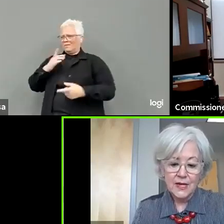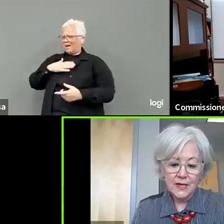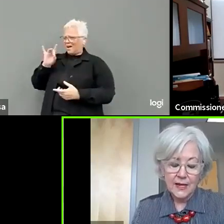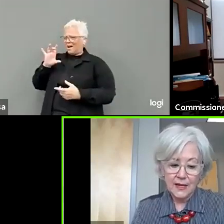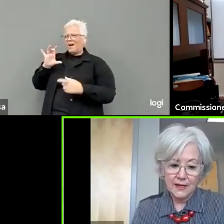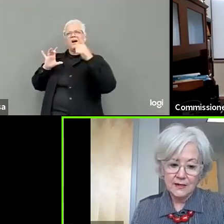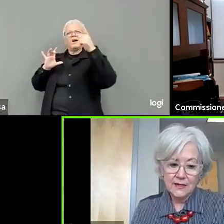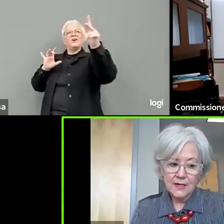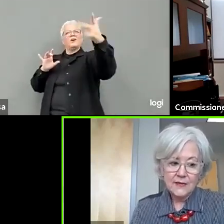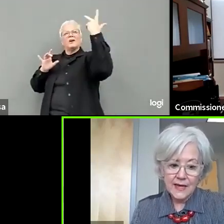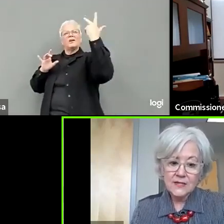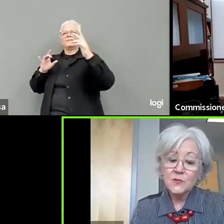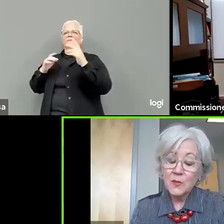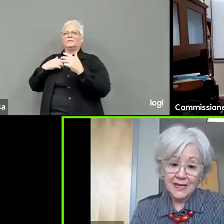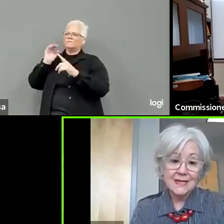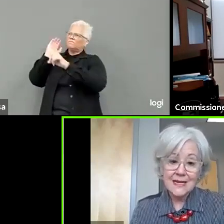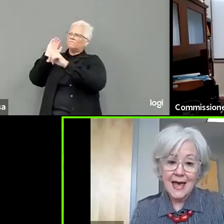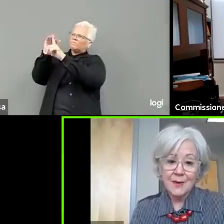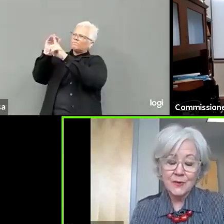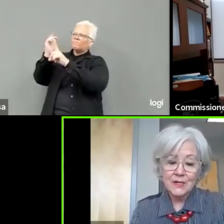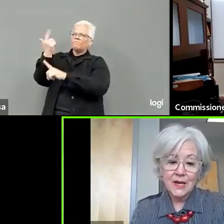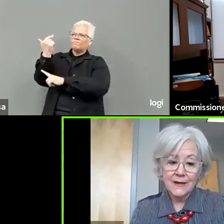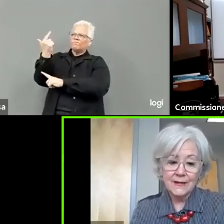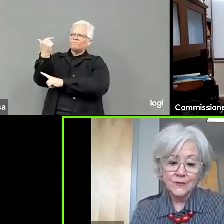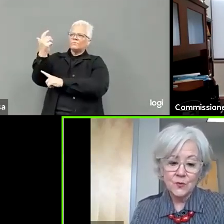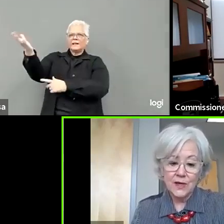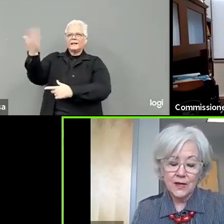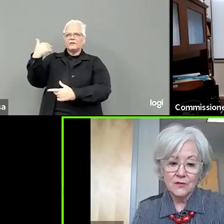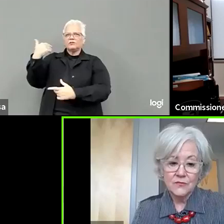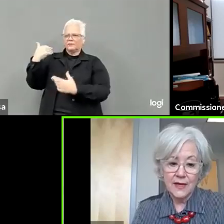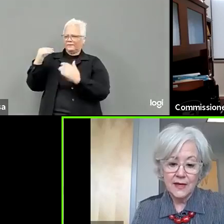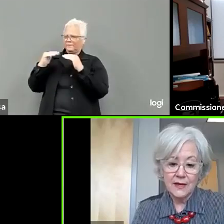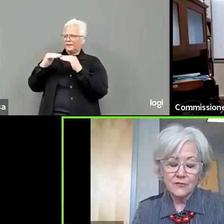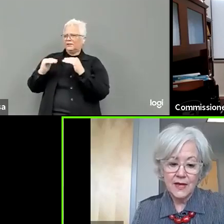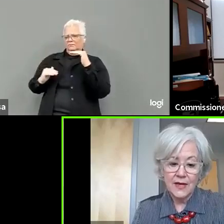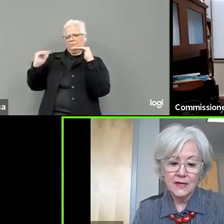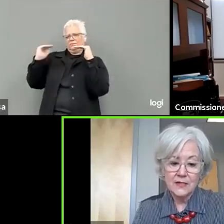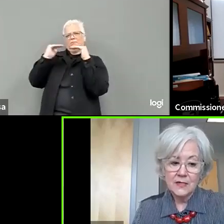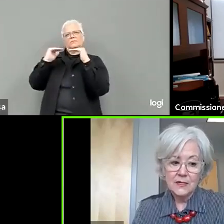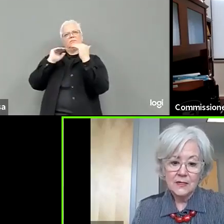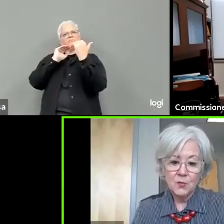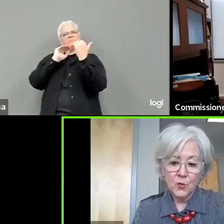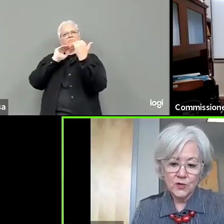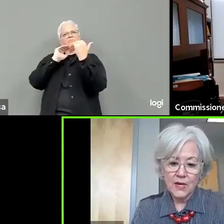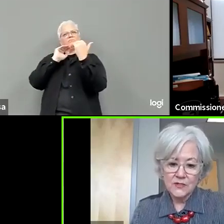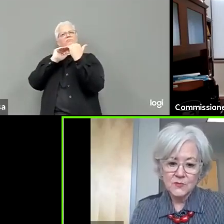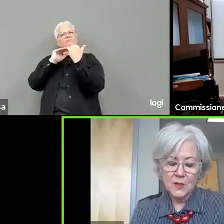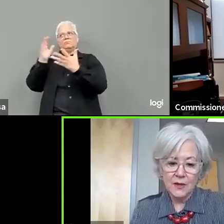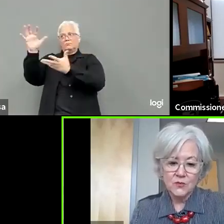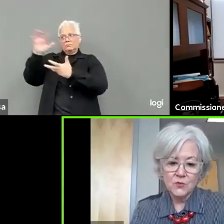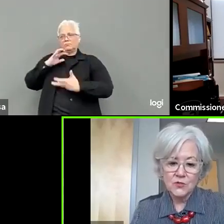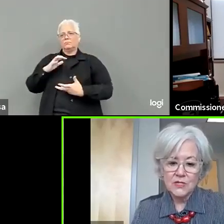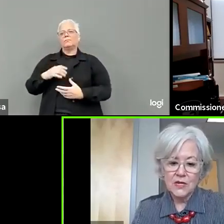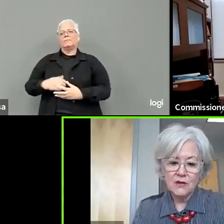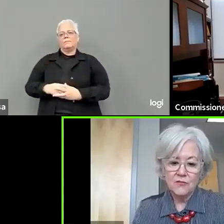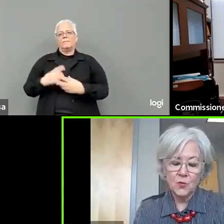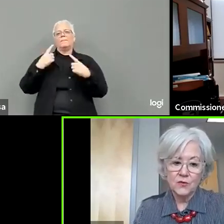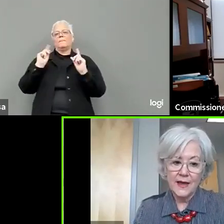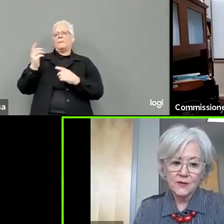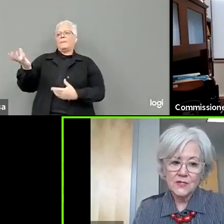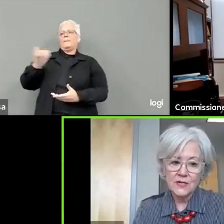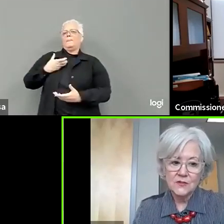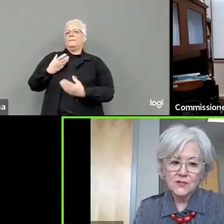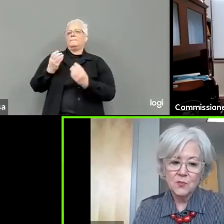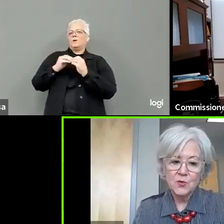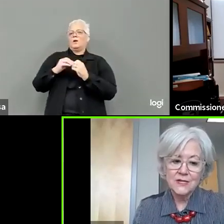Tulsa. And that is beginning to happen. We have had, Morton has been able to receive